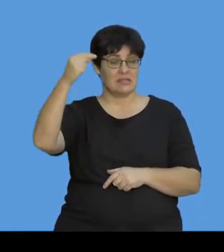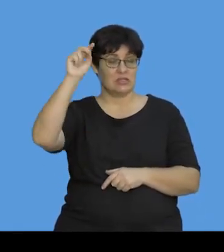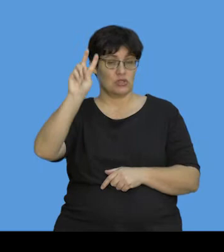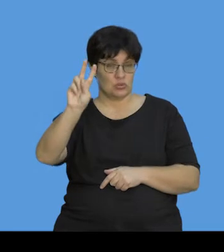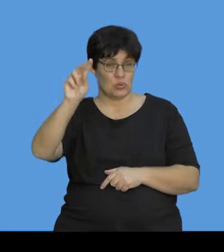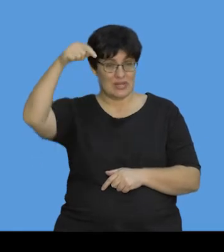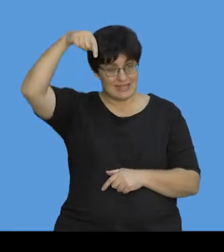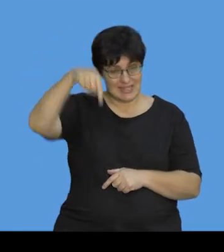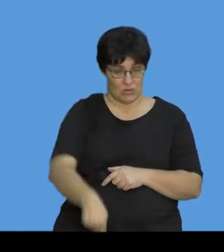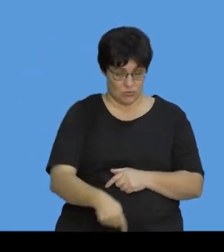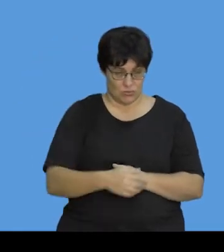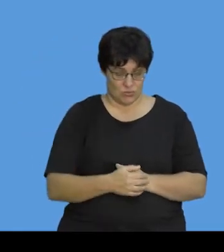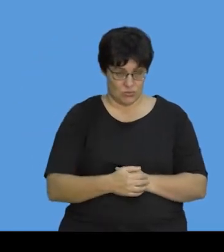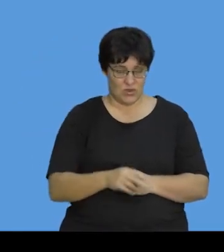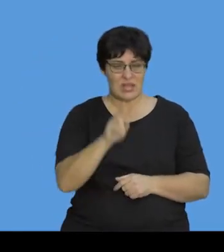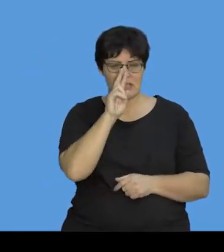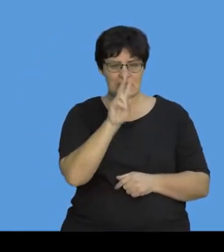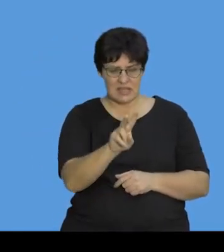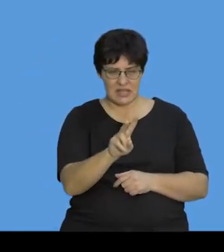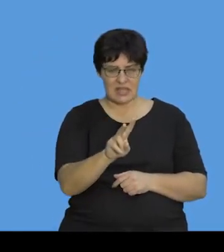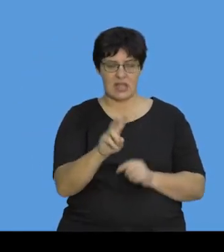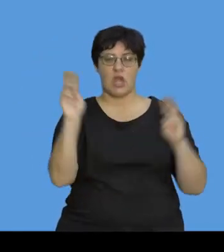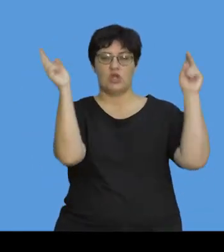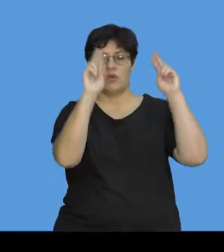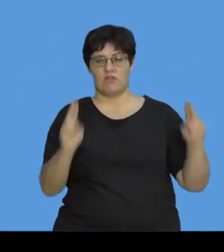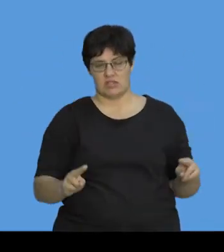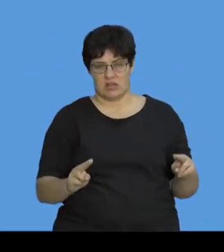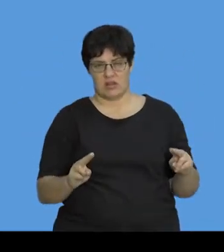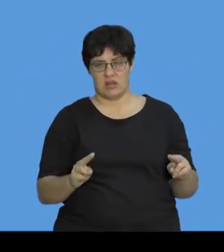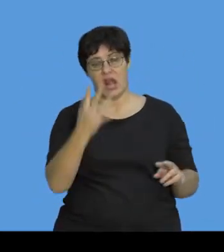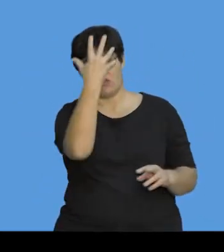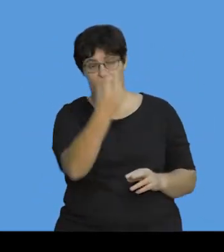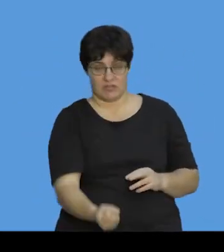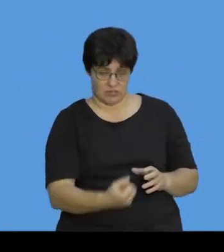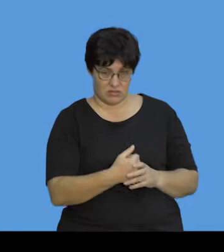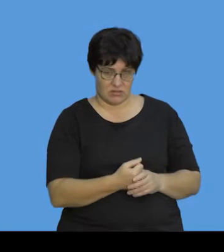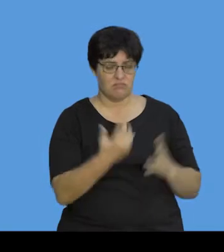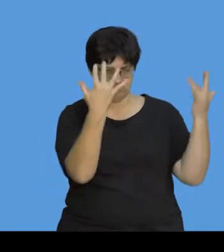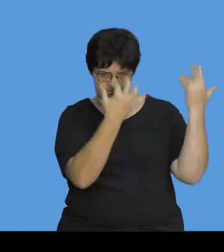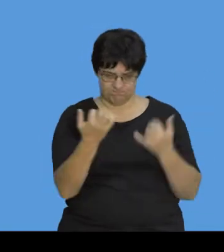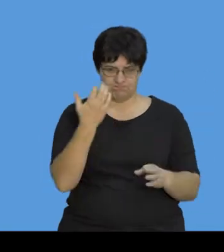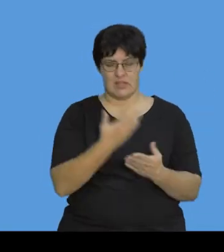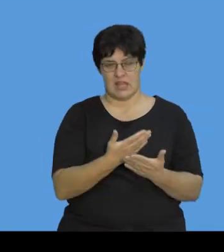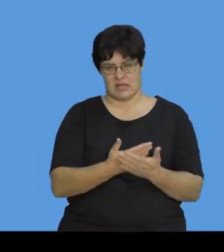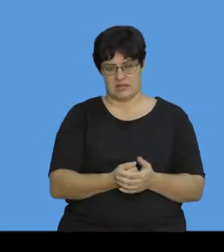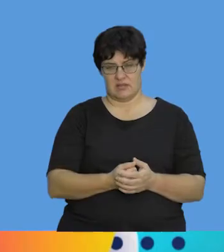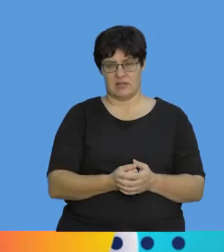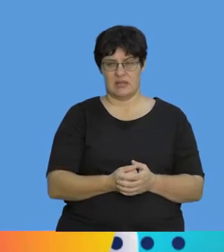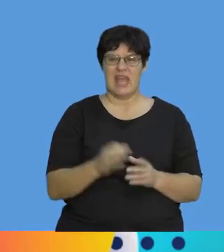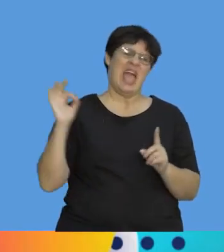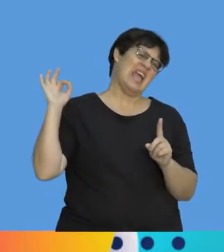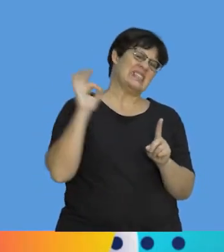This value you would have seen during Newton's law of universal gravitation. It's one of the things we can work out. It's